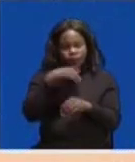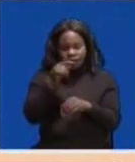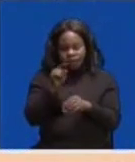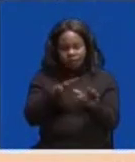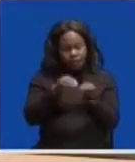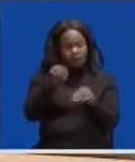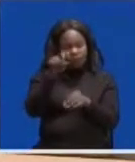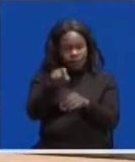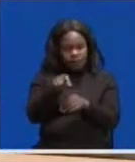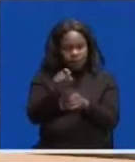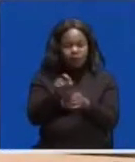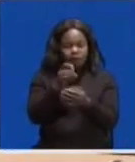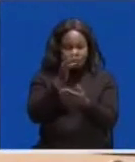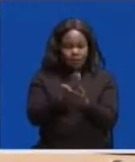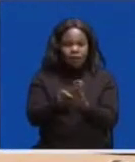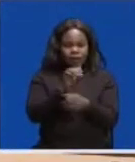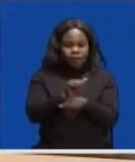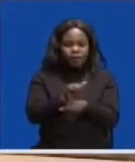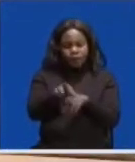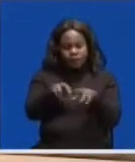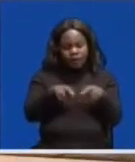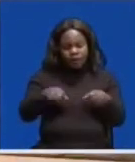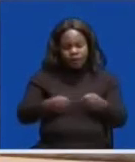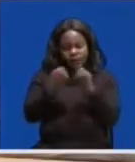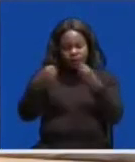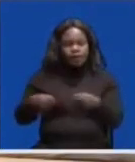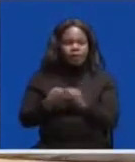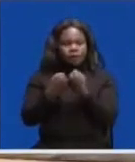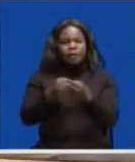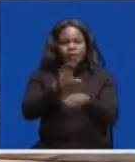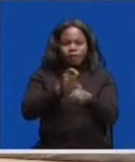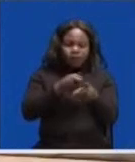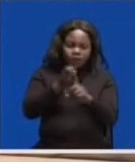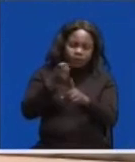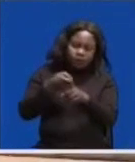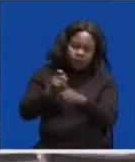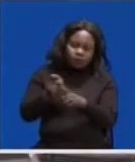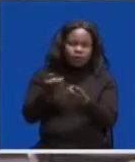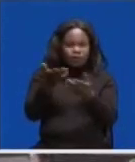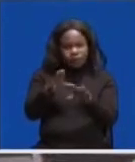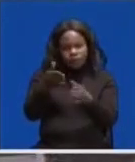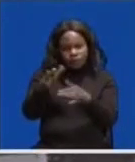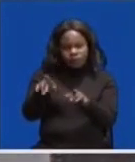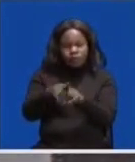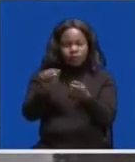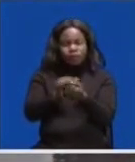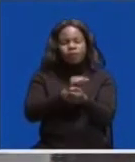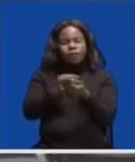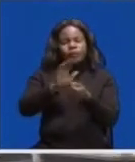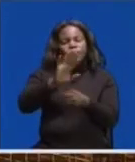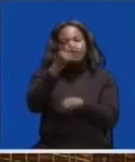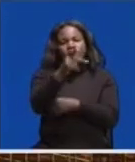is necessary to avoid work-related accidents that have potential to cause injuries, fatalities and damage to